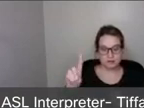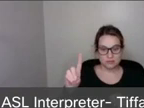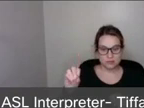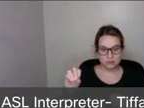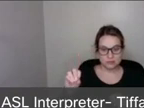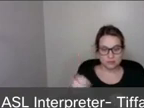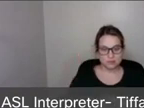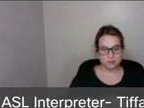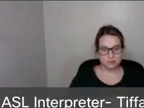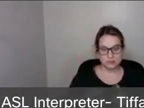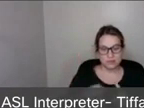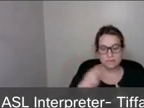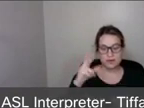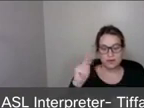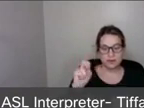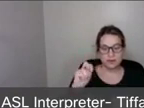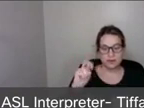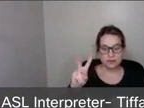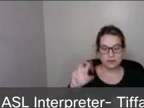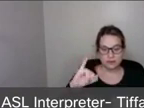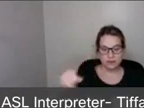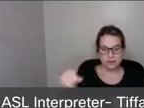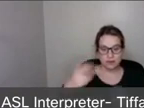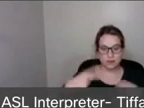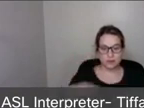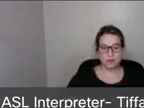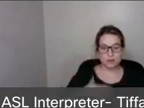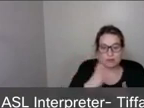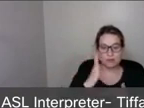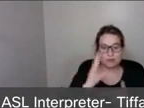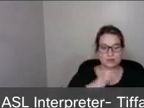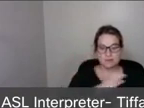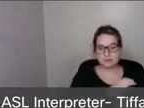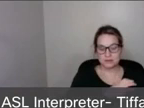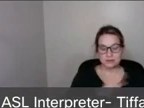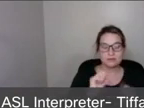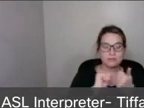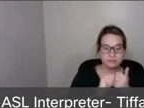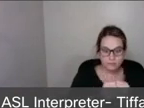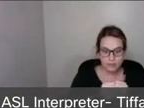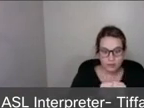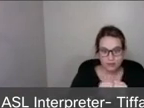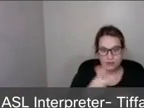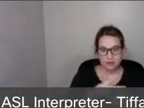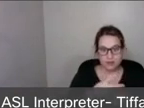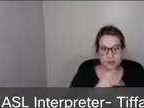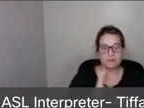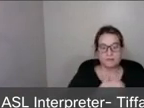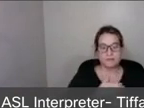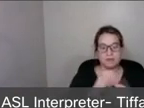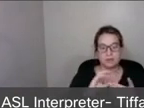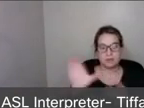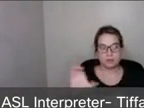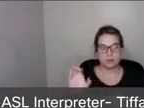CDF010 from the Navajo Human Rights Commission. It is competitive and keeps our community of